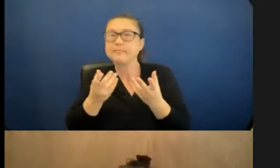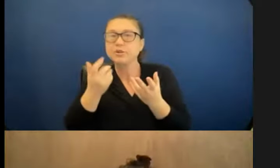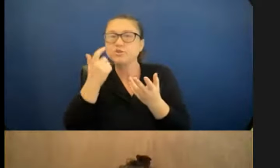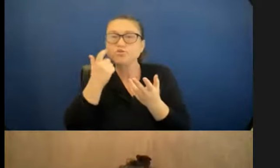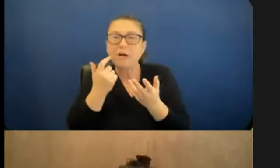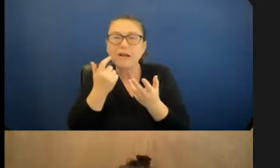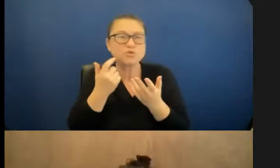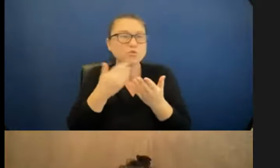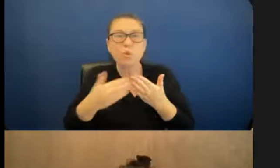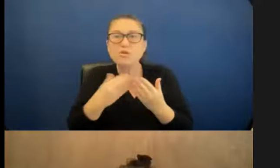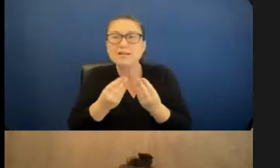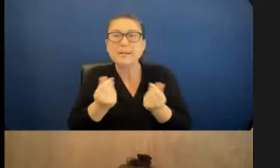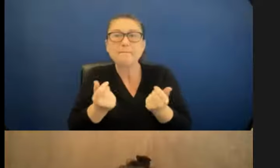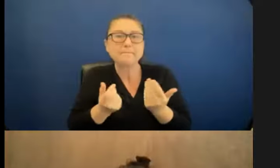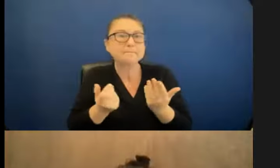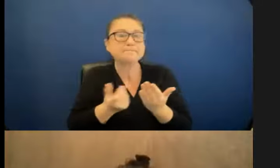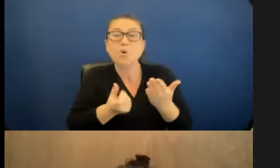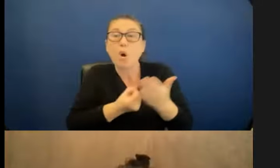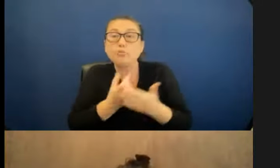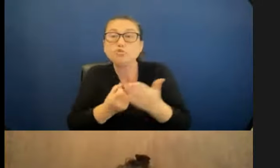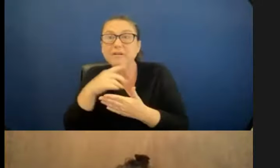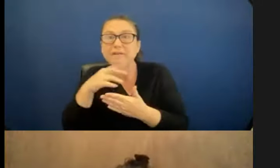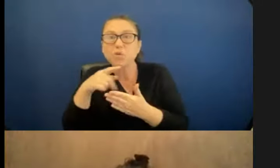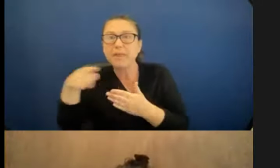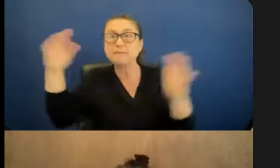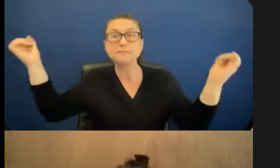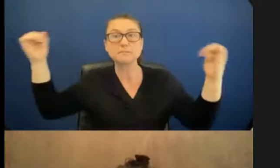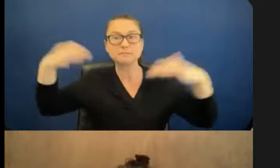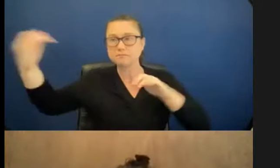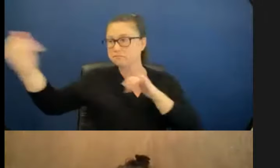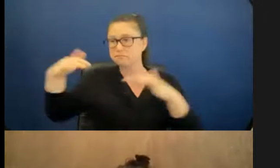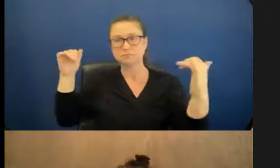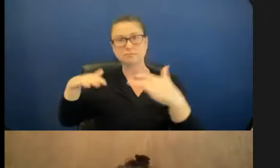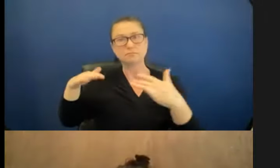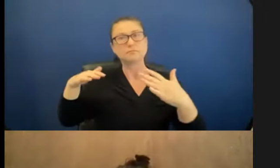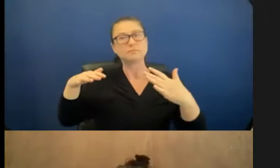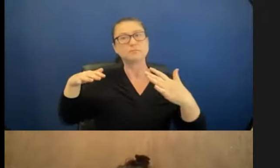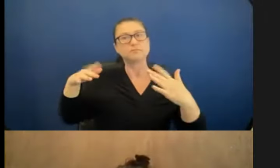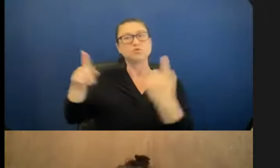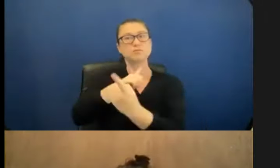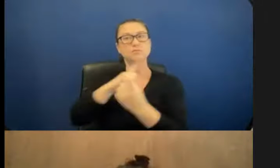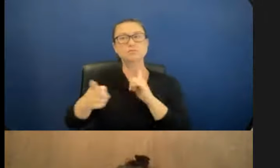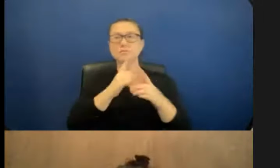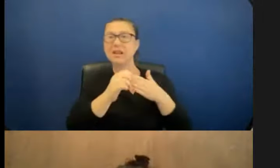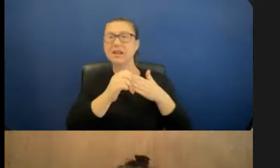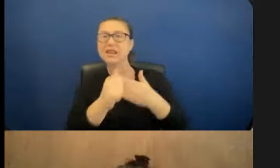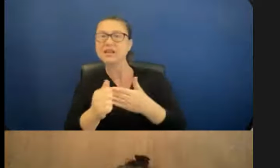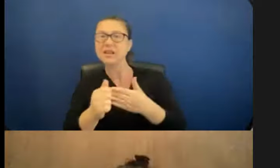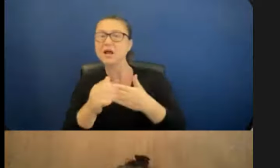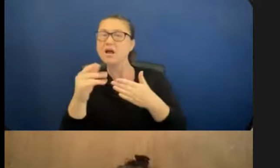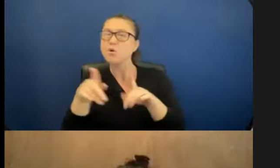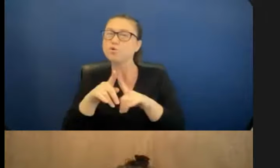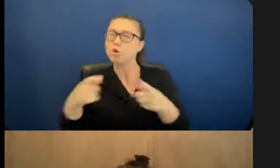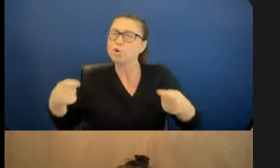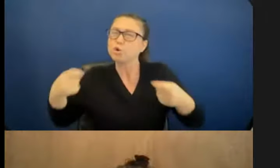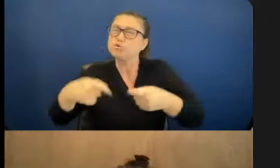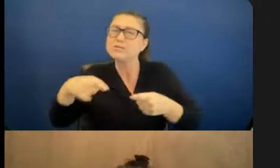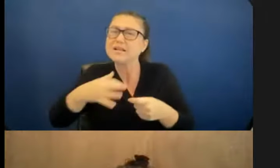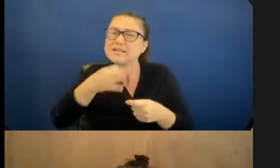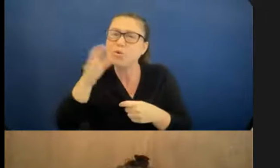opportunities to connect and, and to be seen as kind of leaders and valuable contributors to the small rural town.